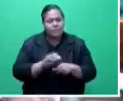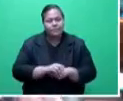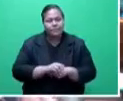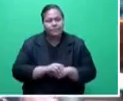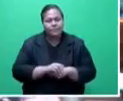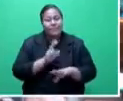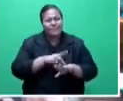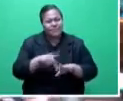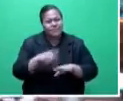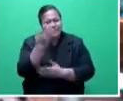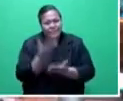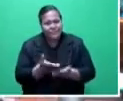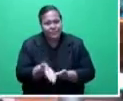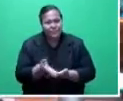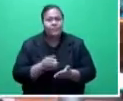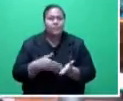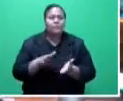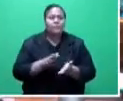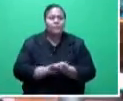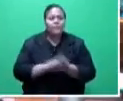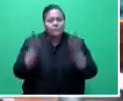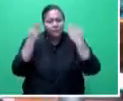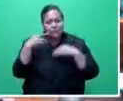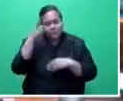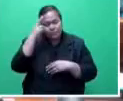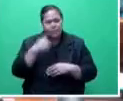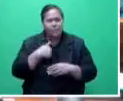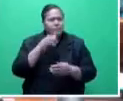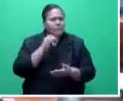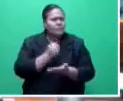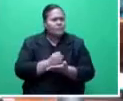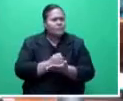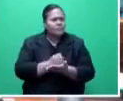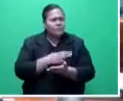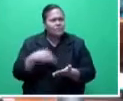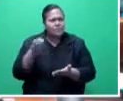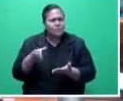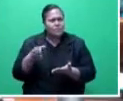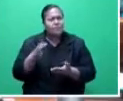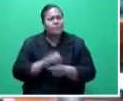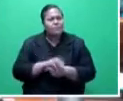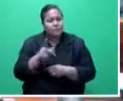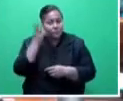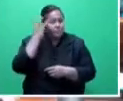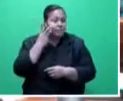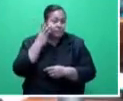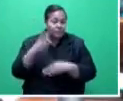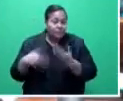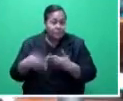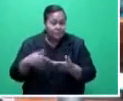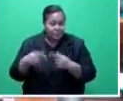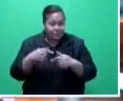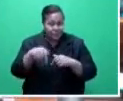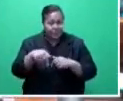approval. Mr. Speaker, sir, I'm sure the Minister for Women will also speak on this convention. I'll get her to speak on